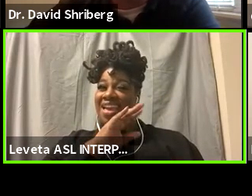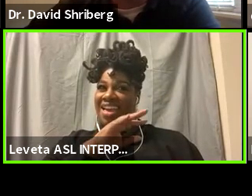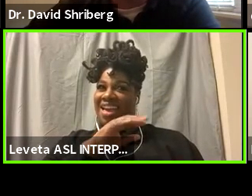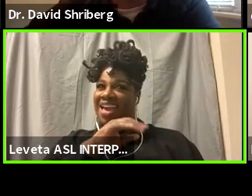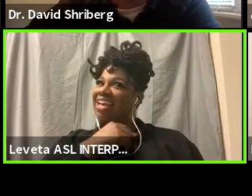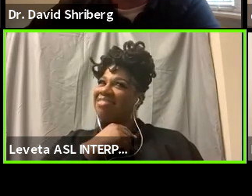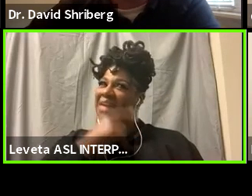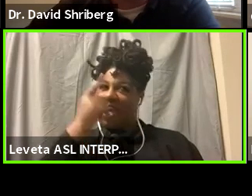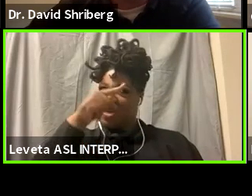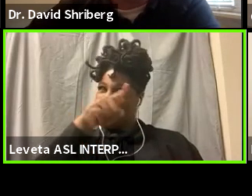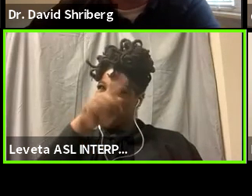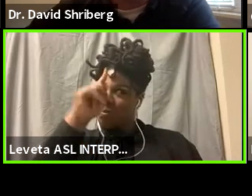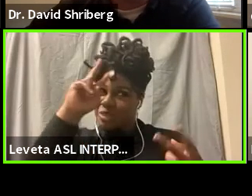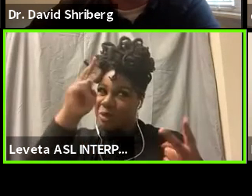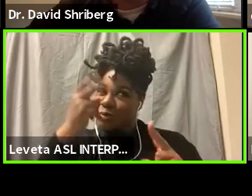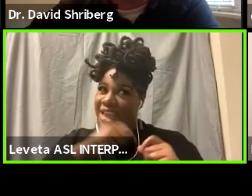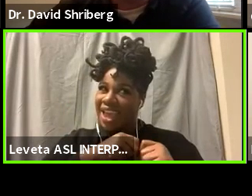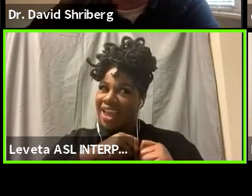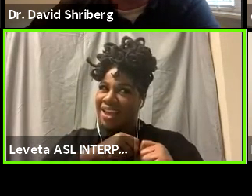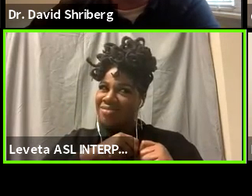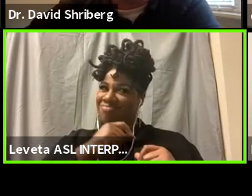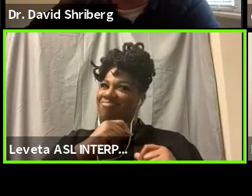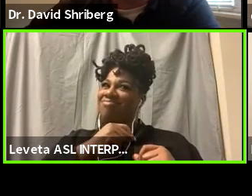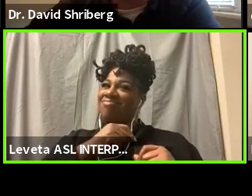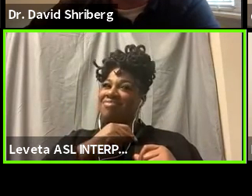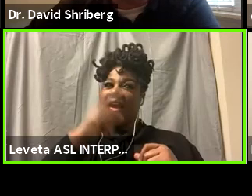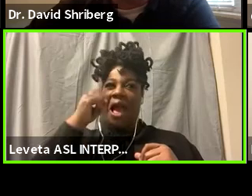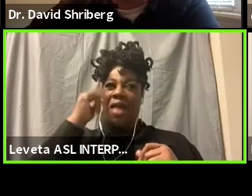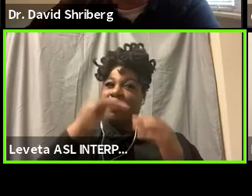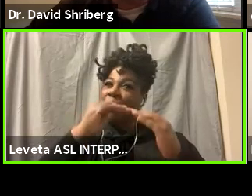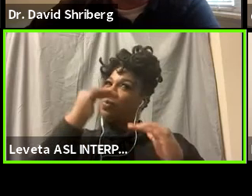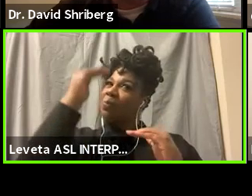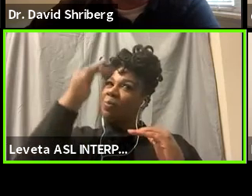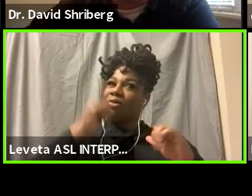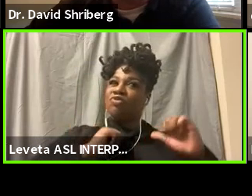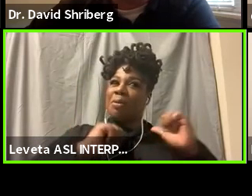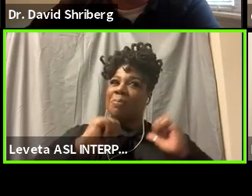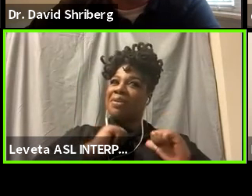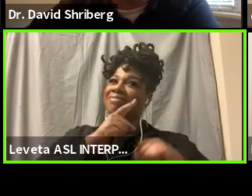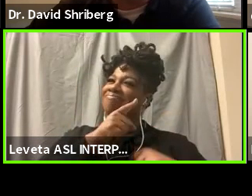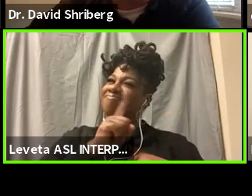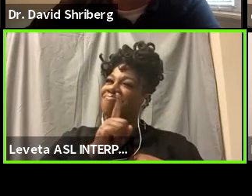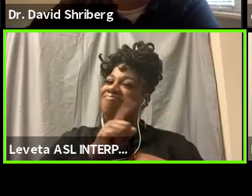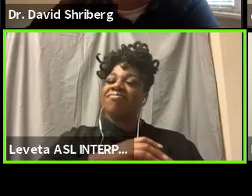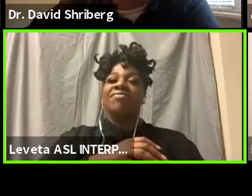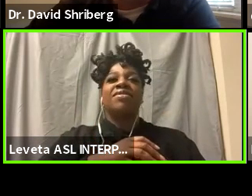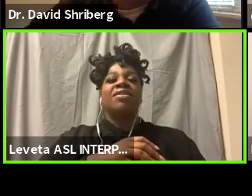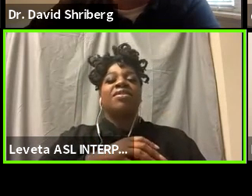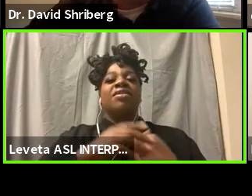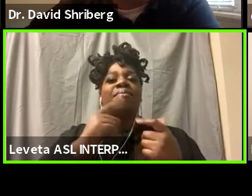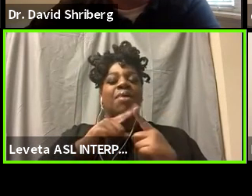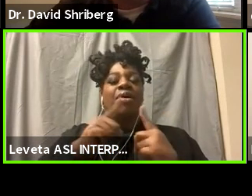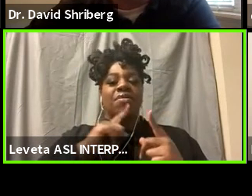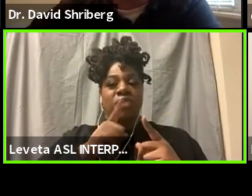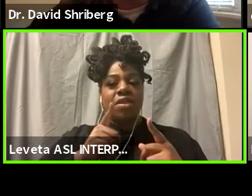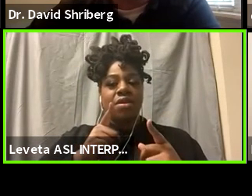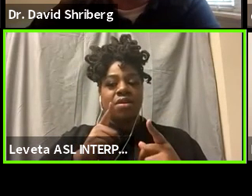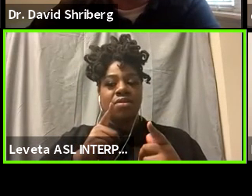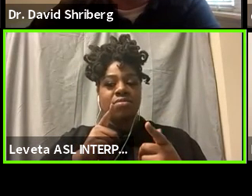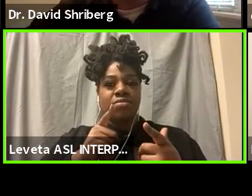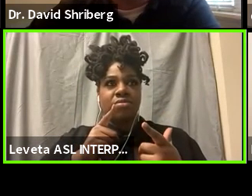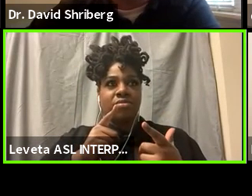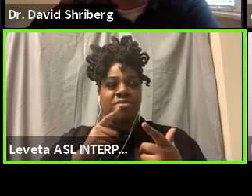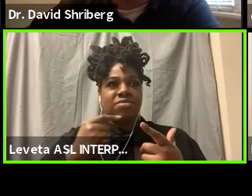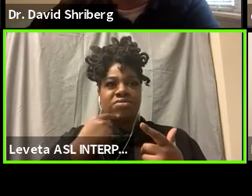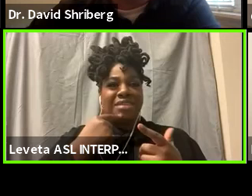Or, you know, are you sure you're not overreacting? Or, you know, and just the basic step of being able to say, I believe you,